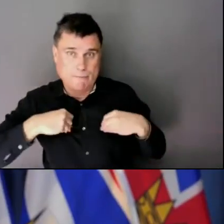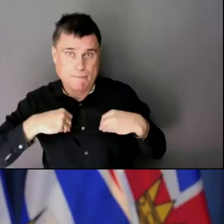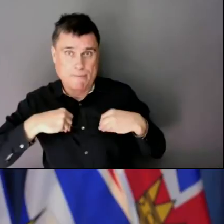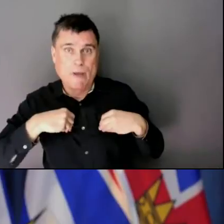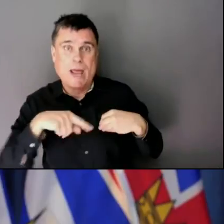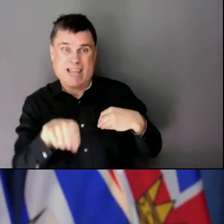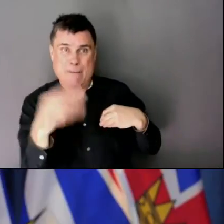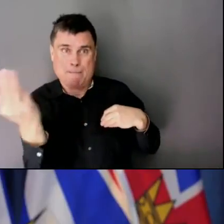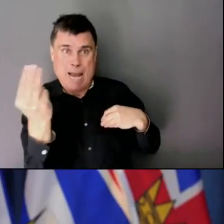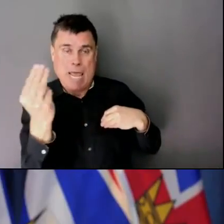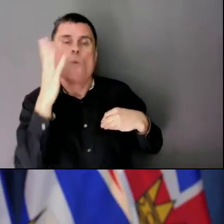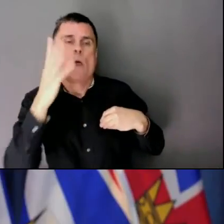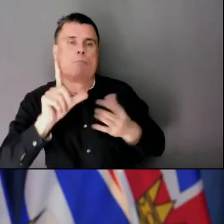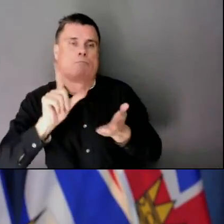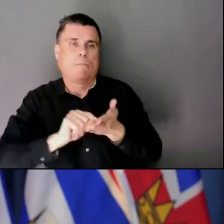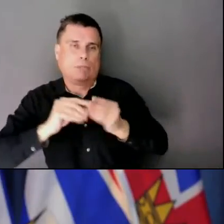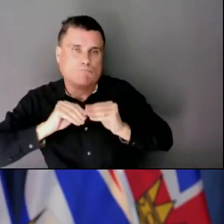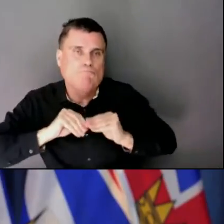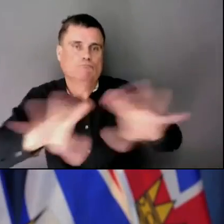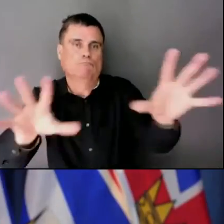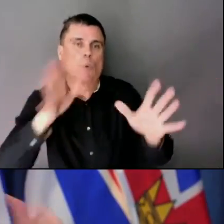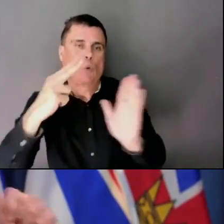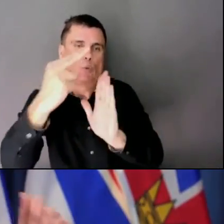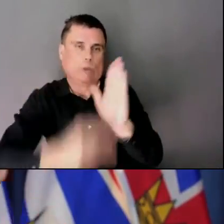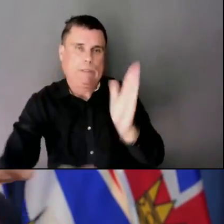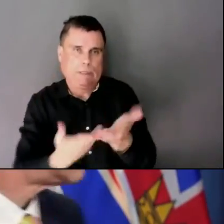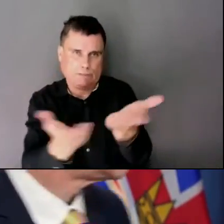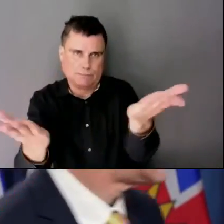Thank you. Our next question is from Justine Hunter, Globe and Mail.